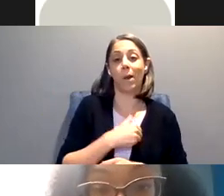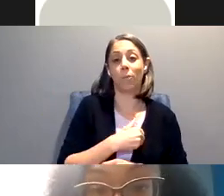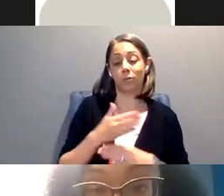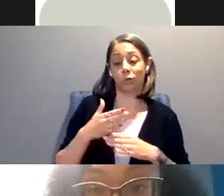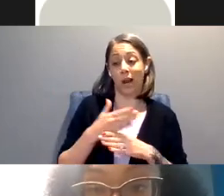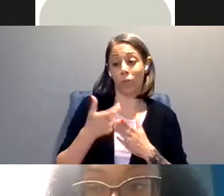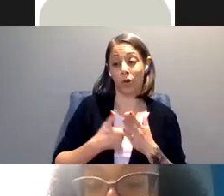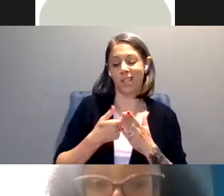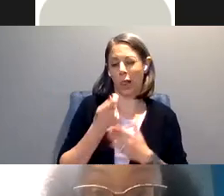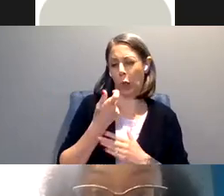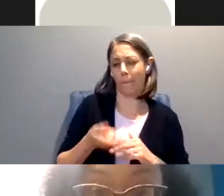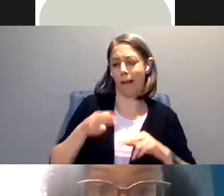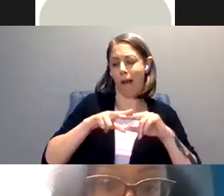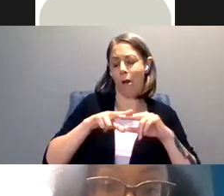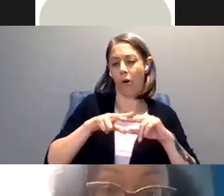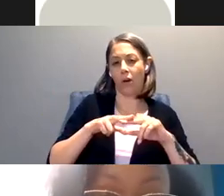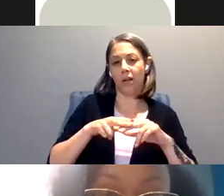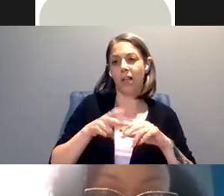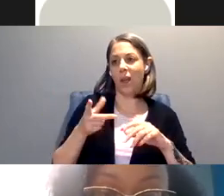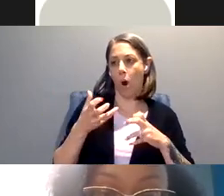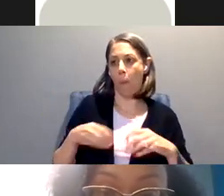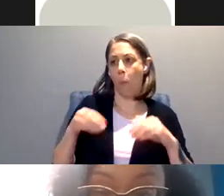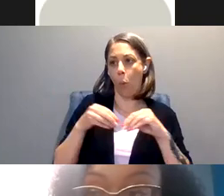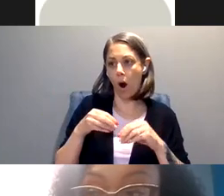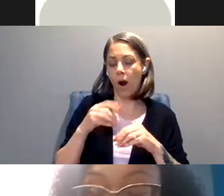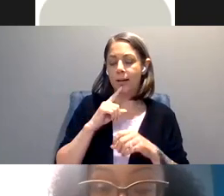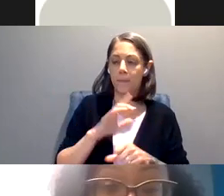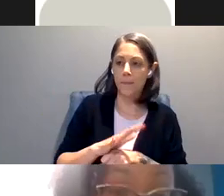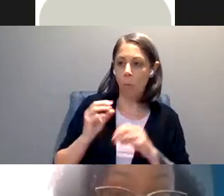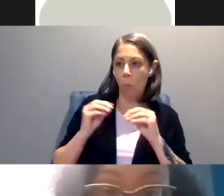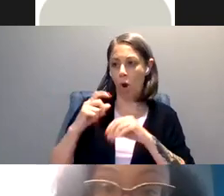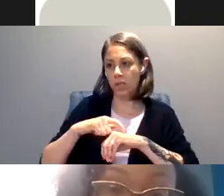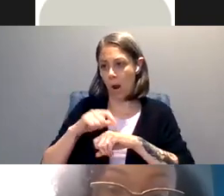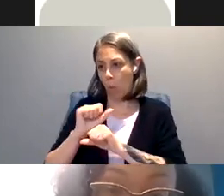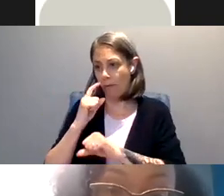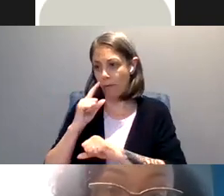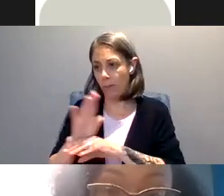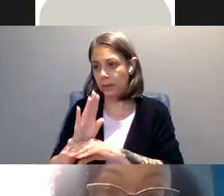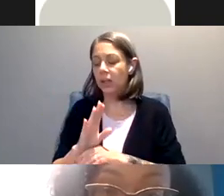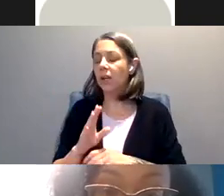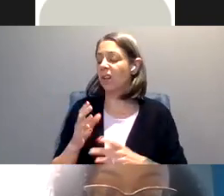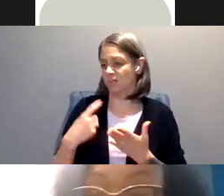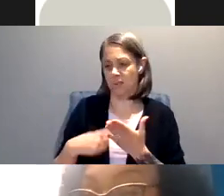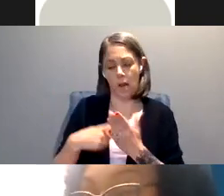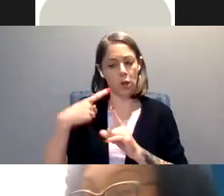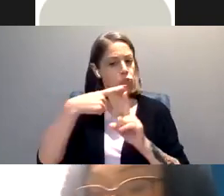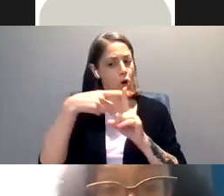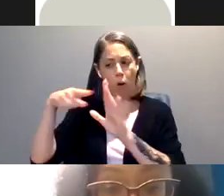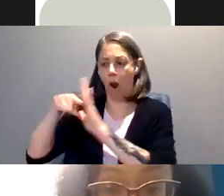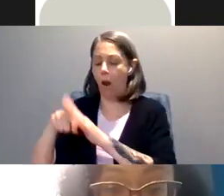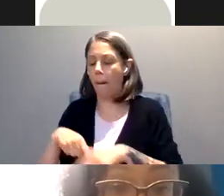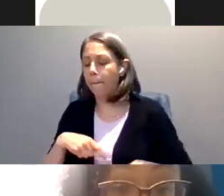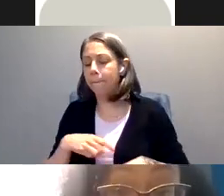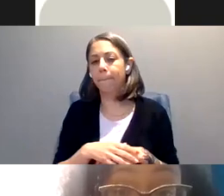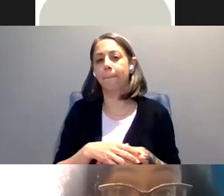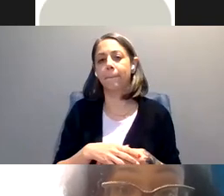want folks to have more commitment, so spend more time working for the business, okay, let's talk about the pros and cons in doing that. Say they want to